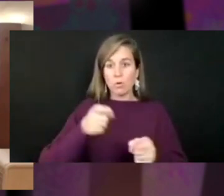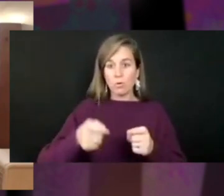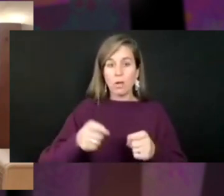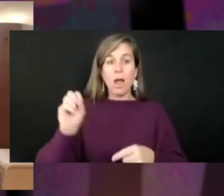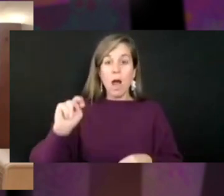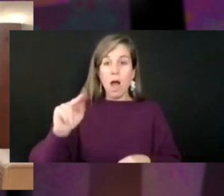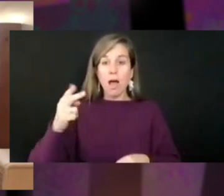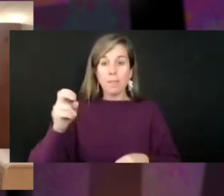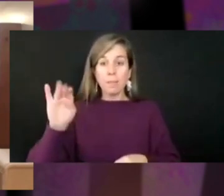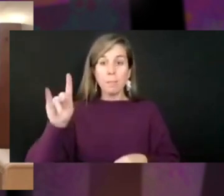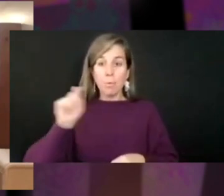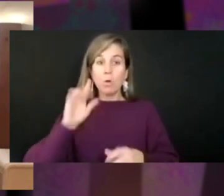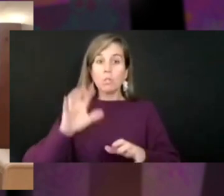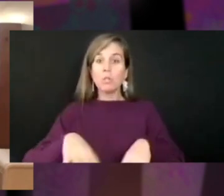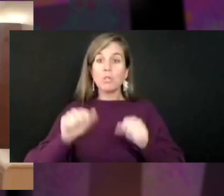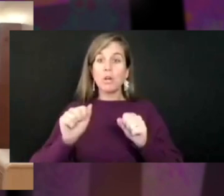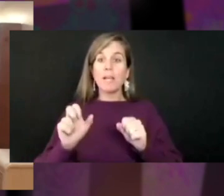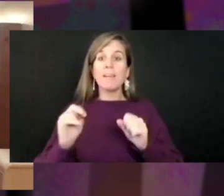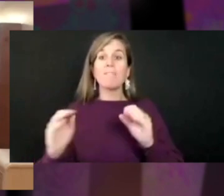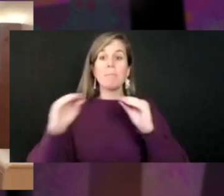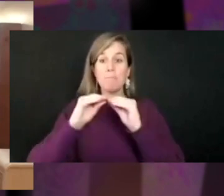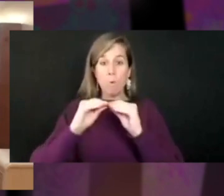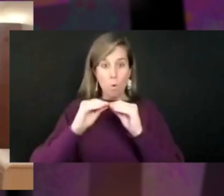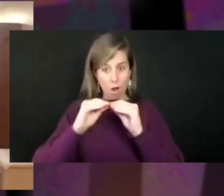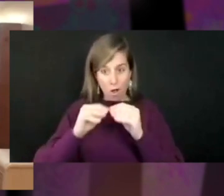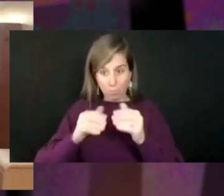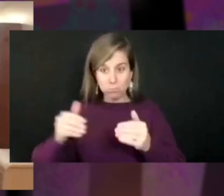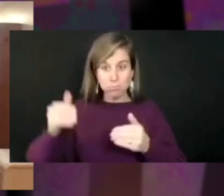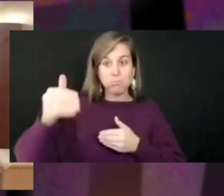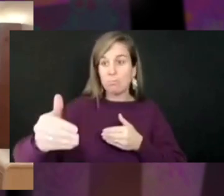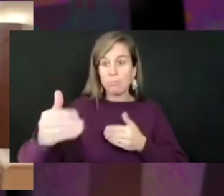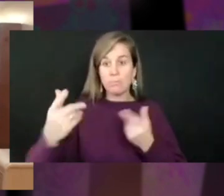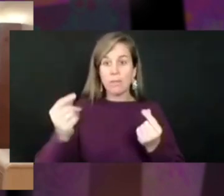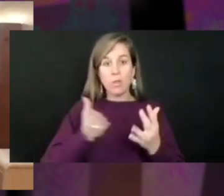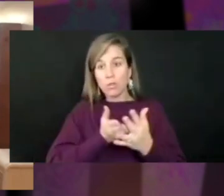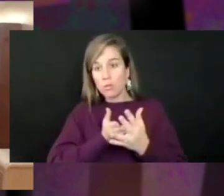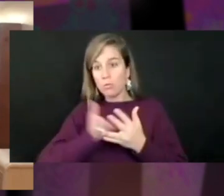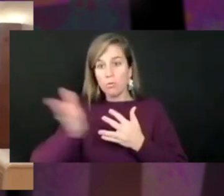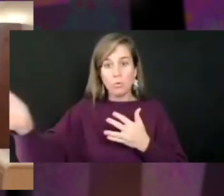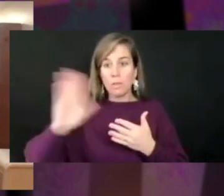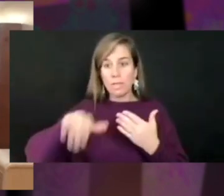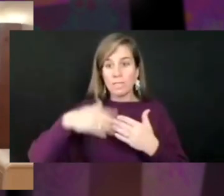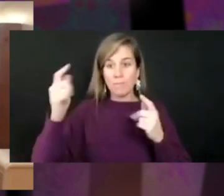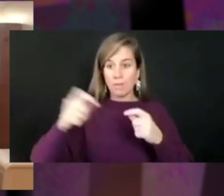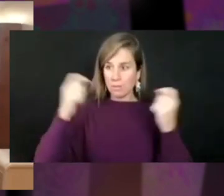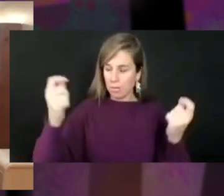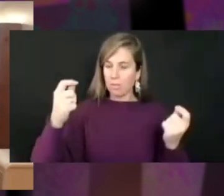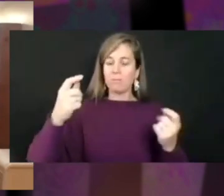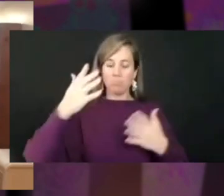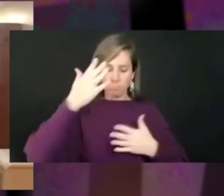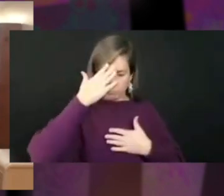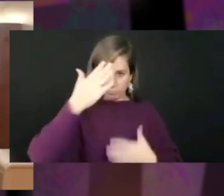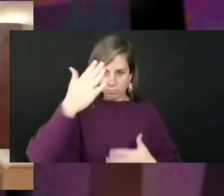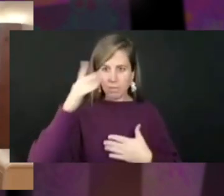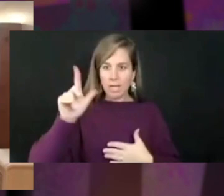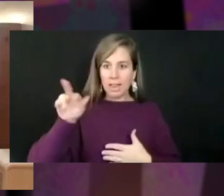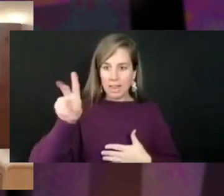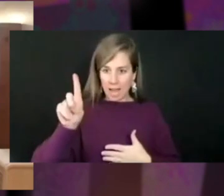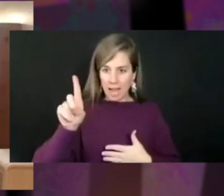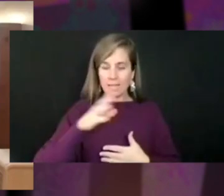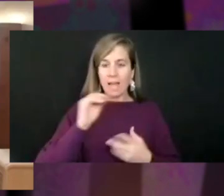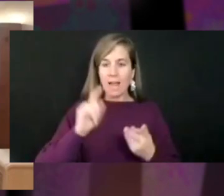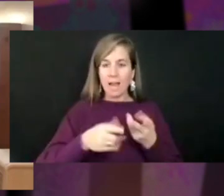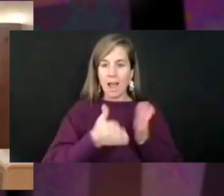further, which is throughout the entire festival, they did a land acknowledgement and asked people